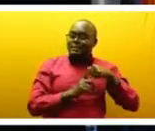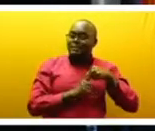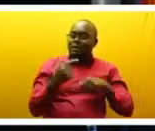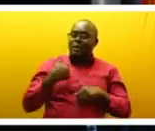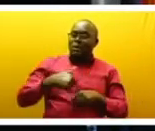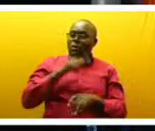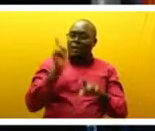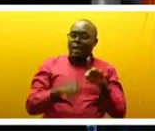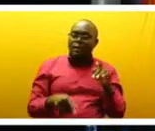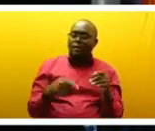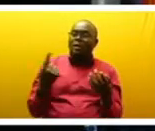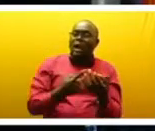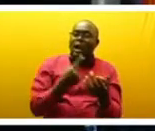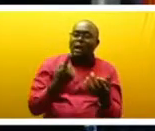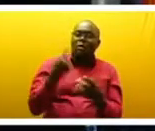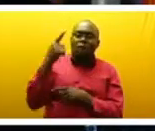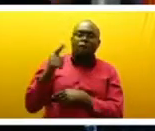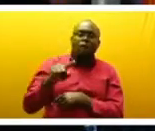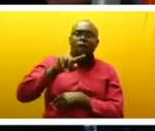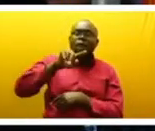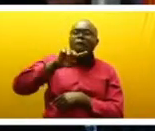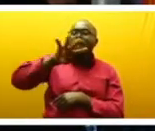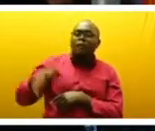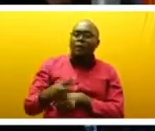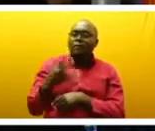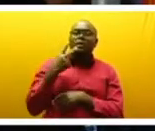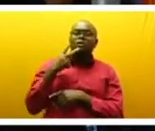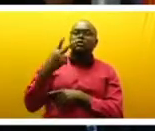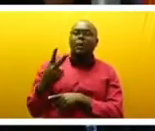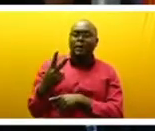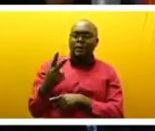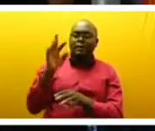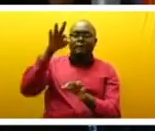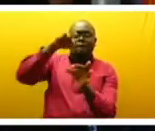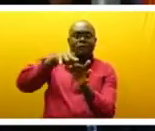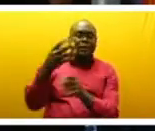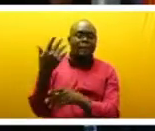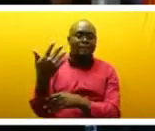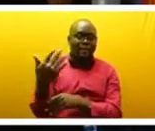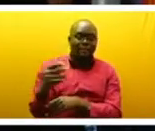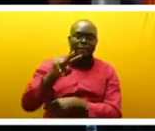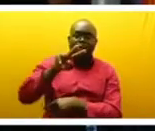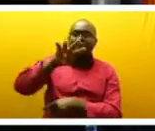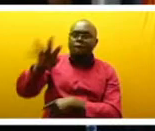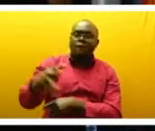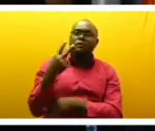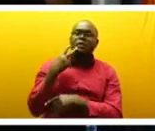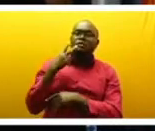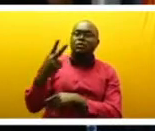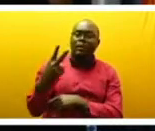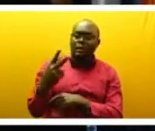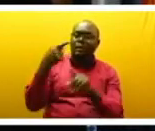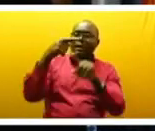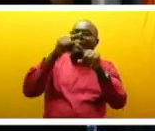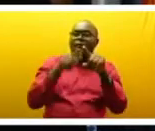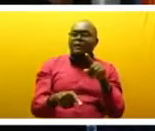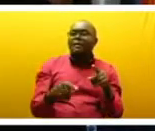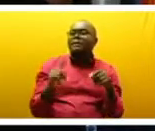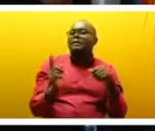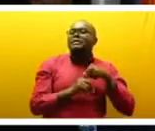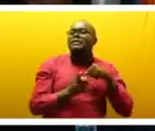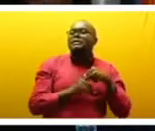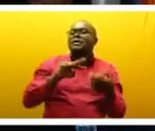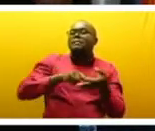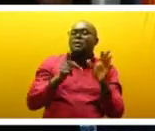cannot account now for 4,200 ballots. Now, 4,200 divided by 6